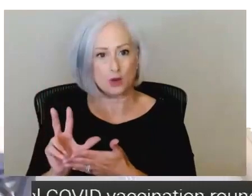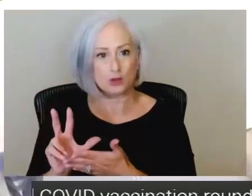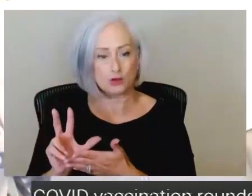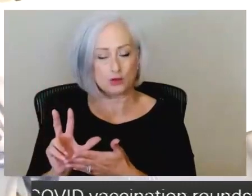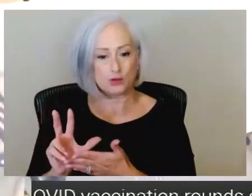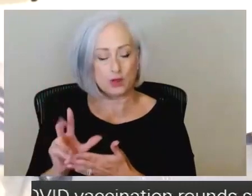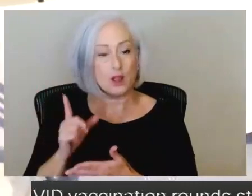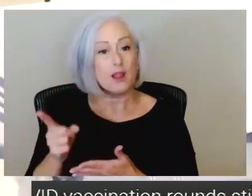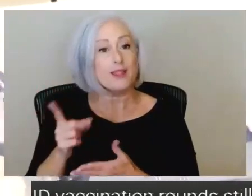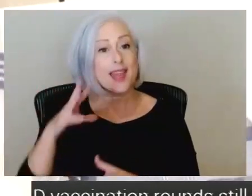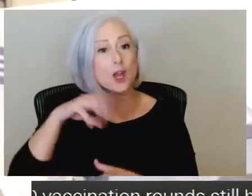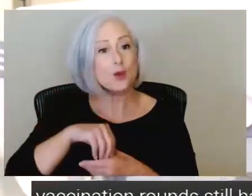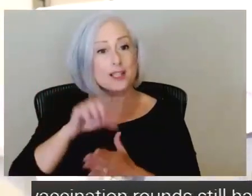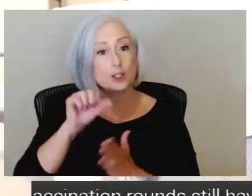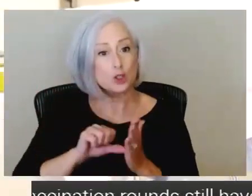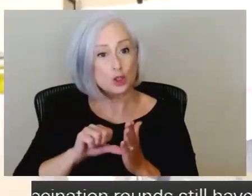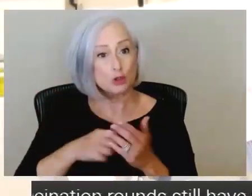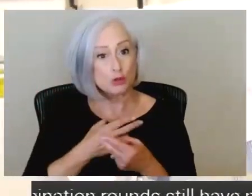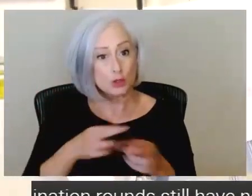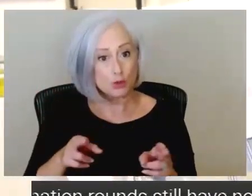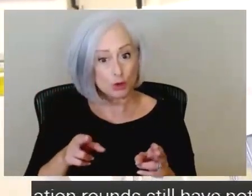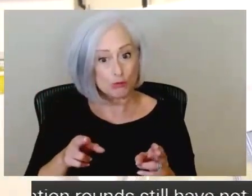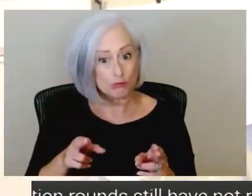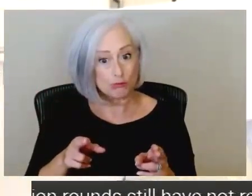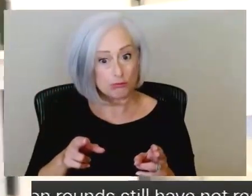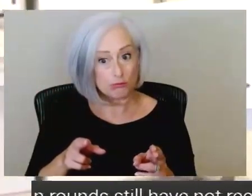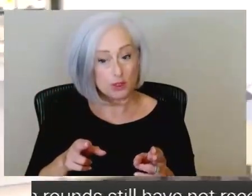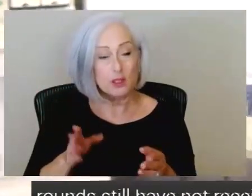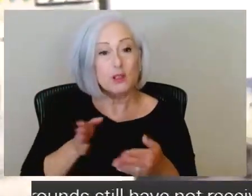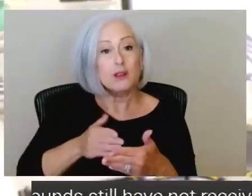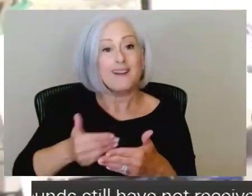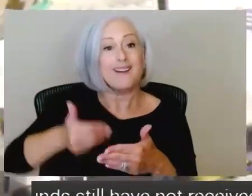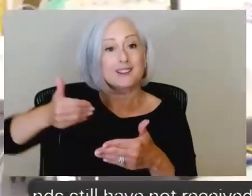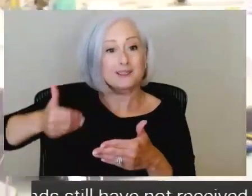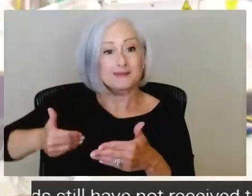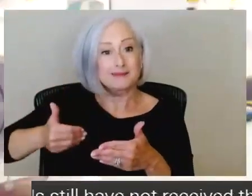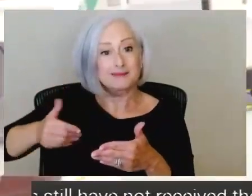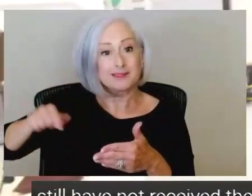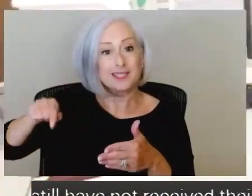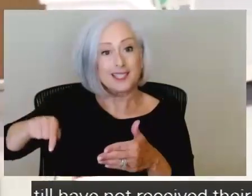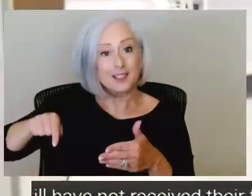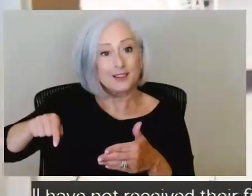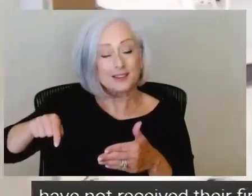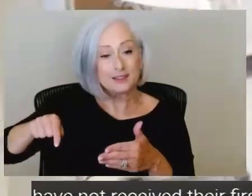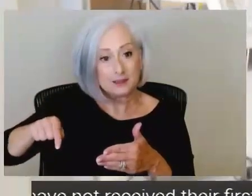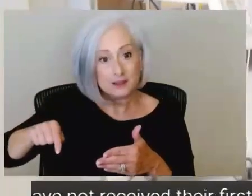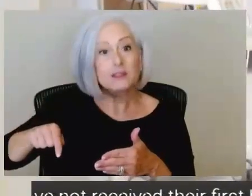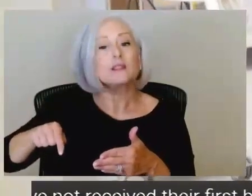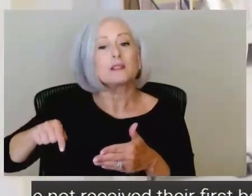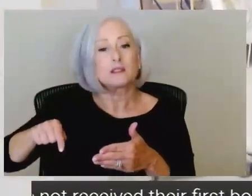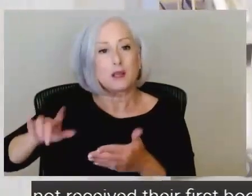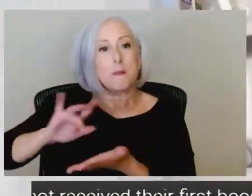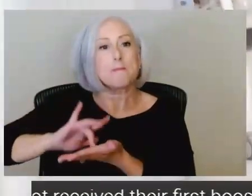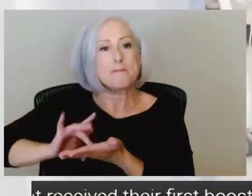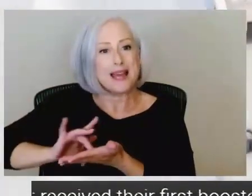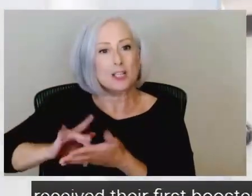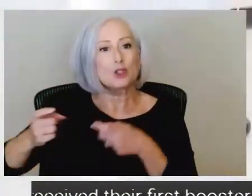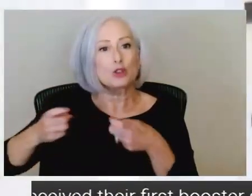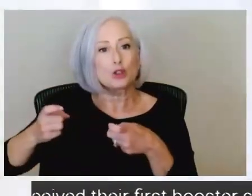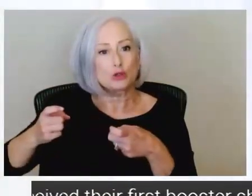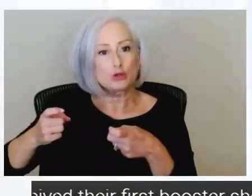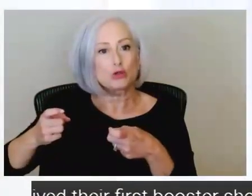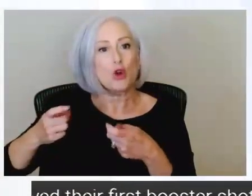an observation room, an MRI control room where other members of the medical team can watch on a